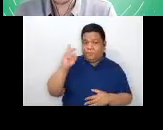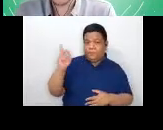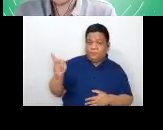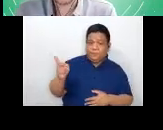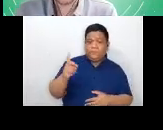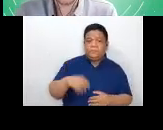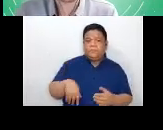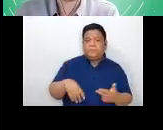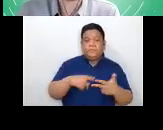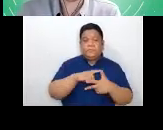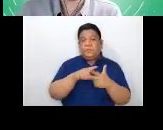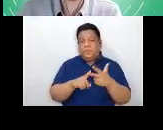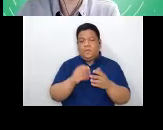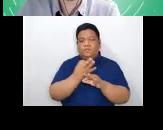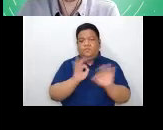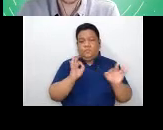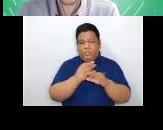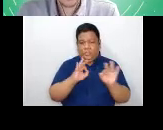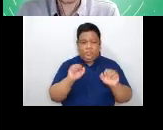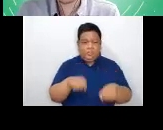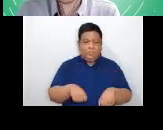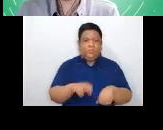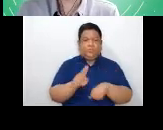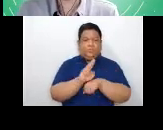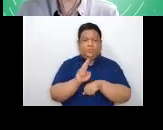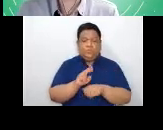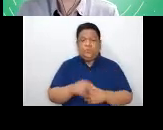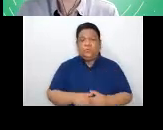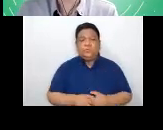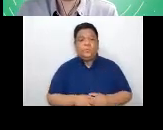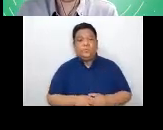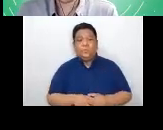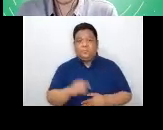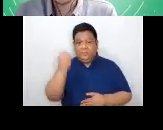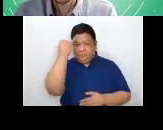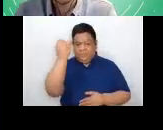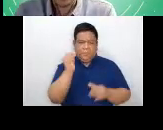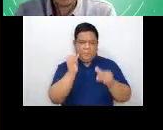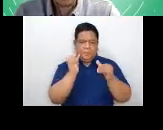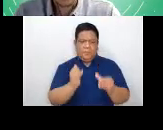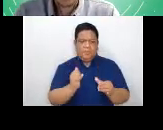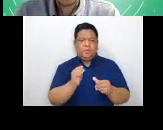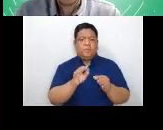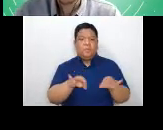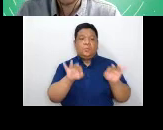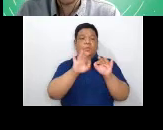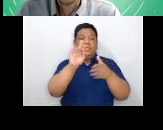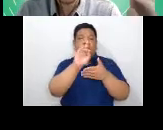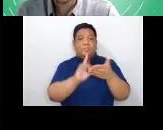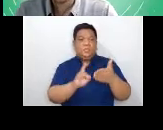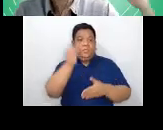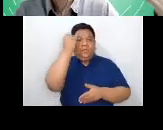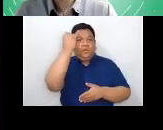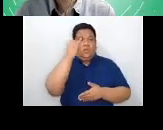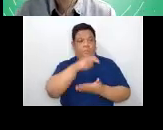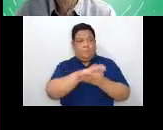there are free software and open source software that you can use. But the idea is still the same. As long as you can design your ideas in 3D, that's